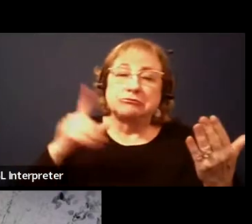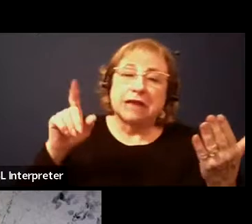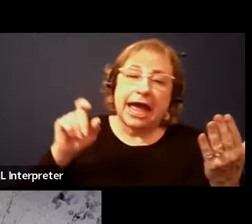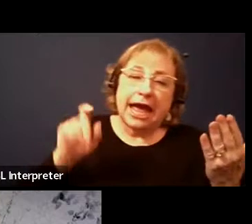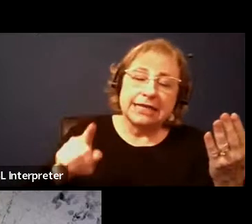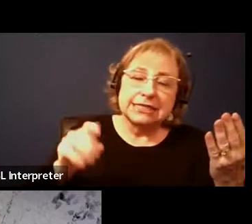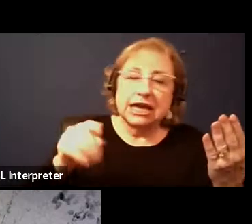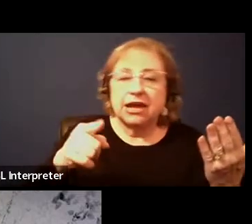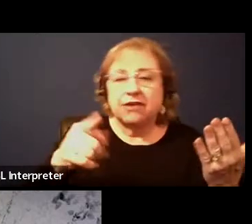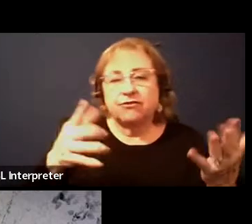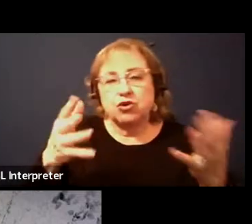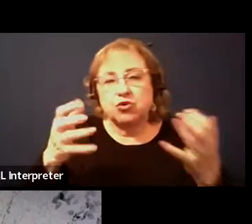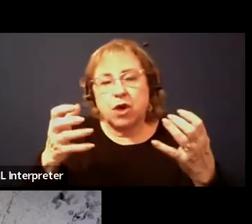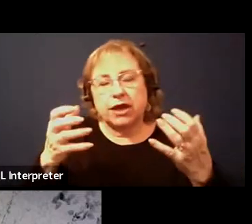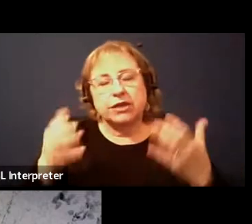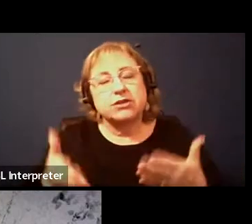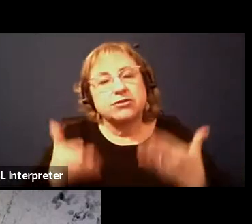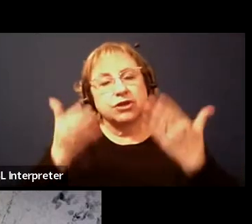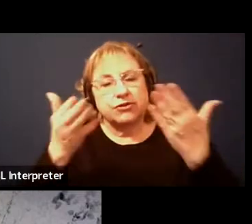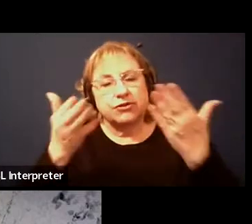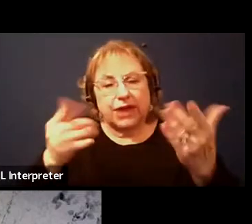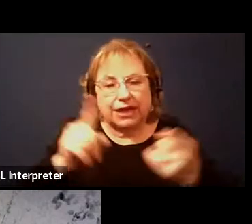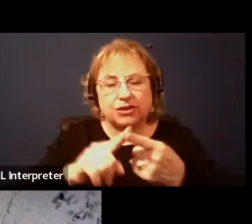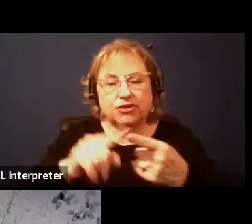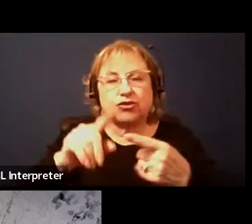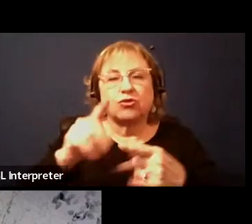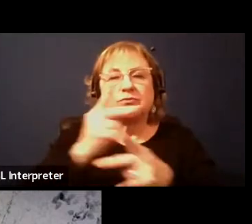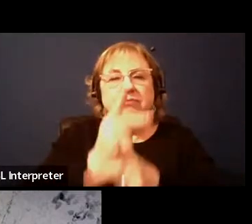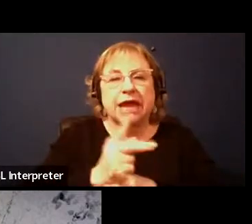the caretakers and community that we are